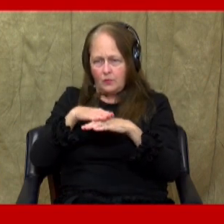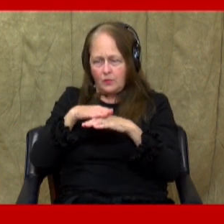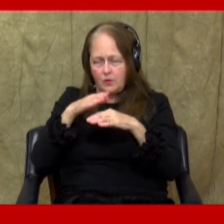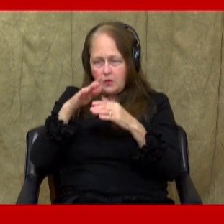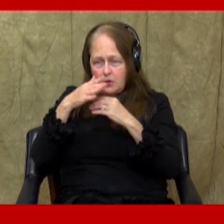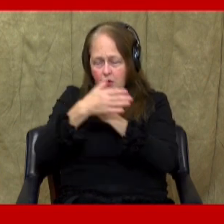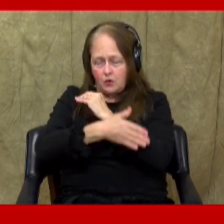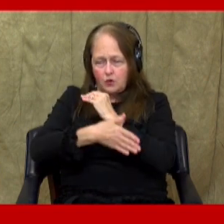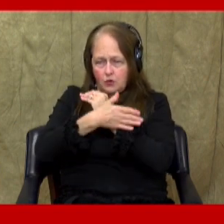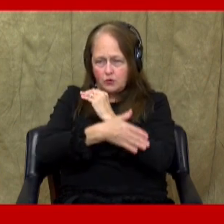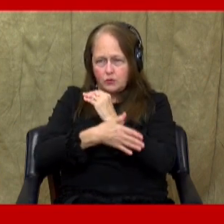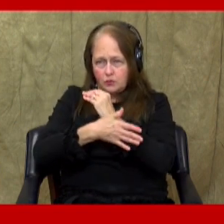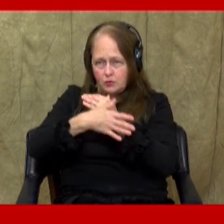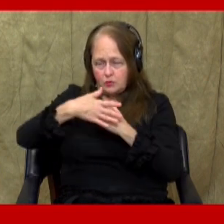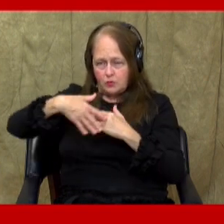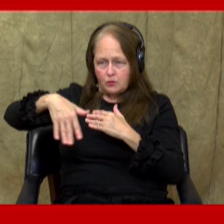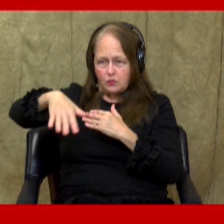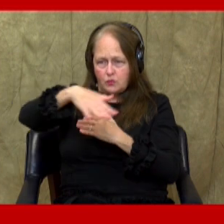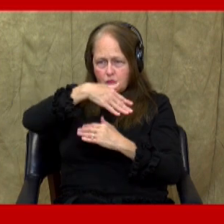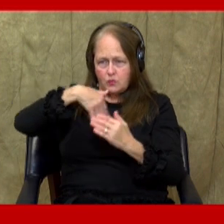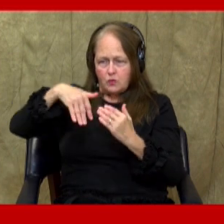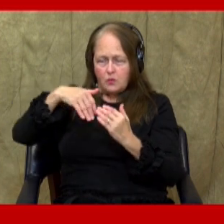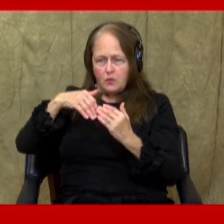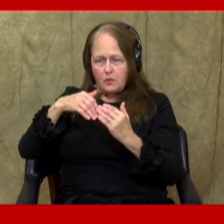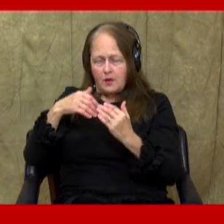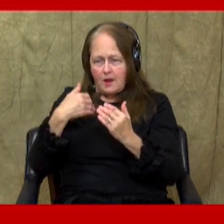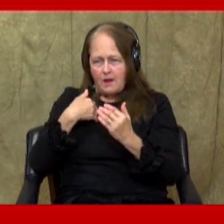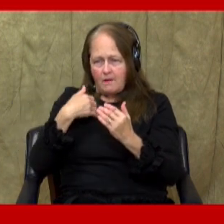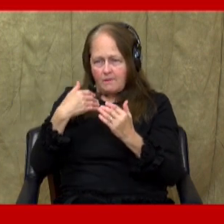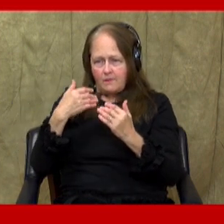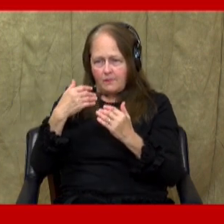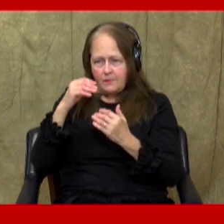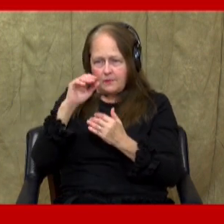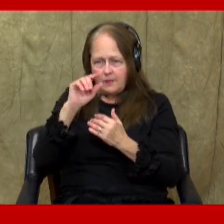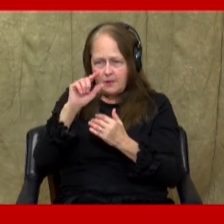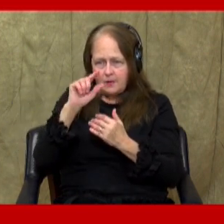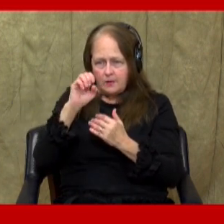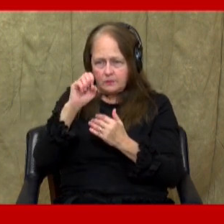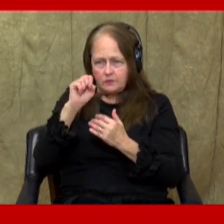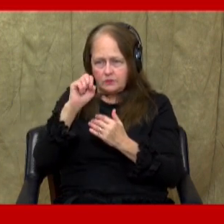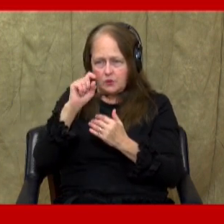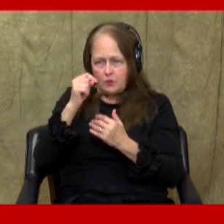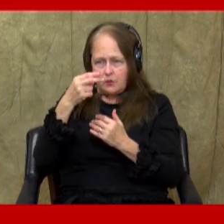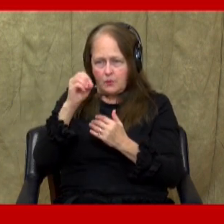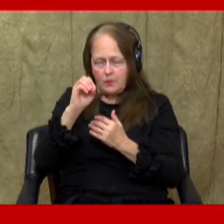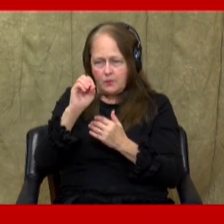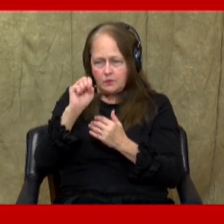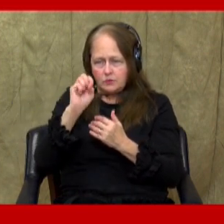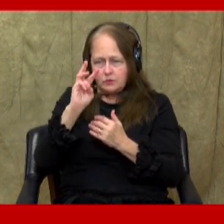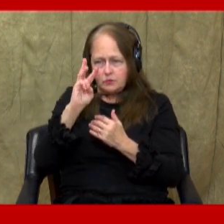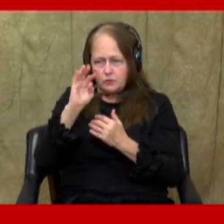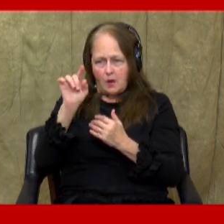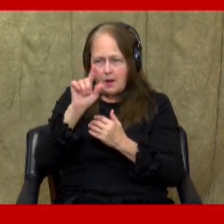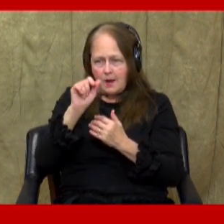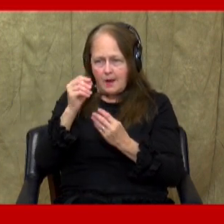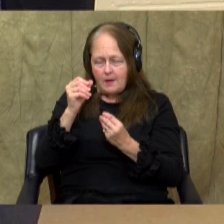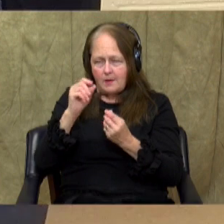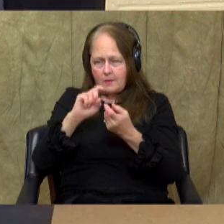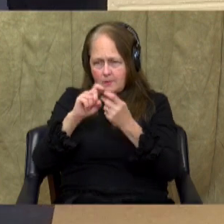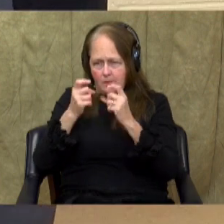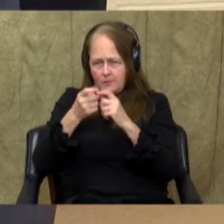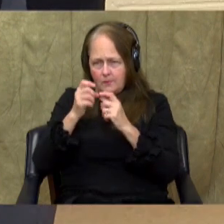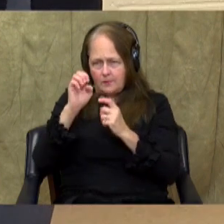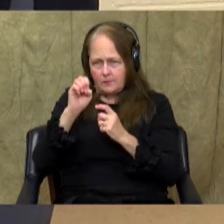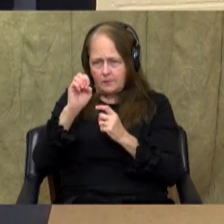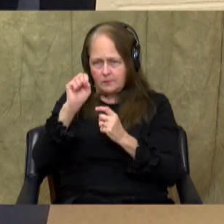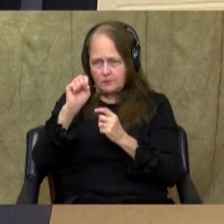country that's entirely surrounded by another country. Those two enclaves are Lesotho and then Swaziland, which has recently changed its